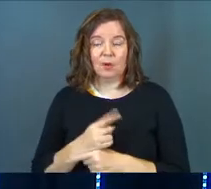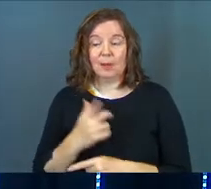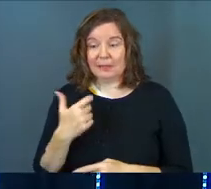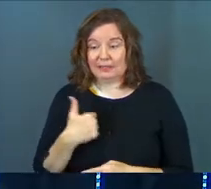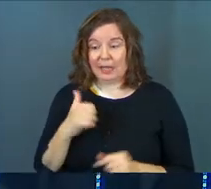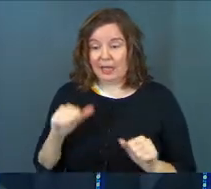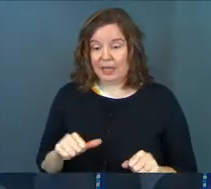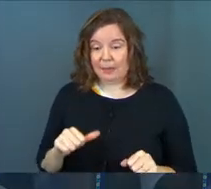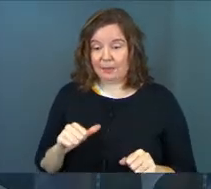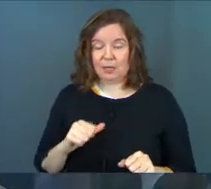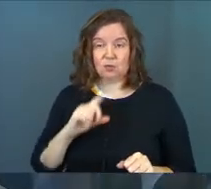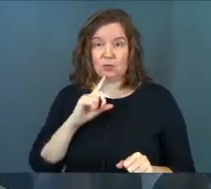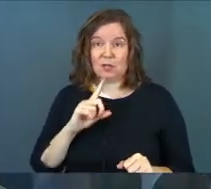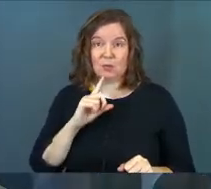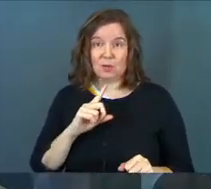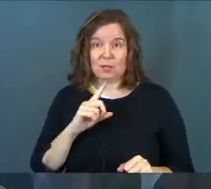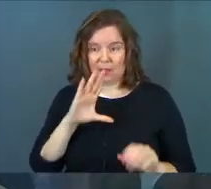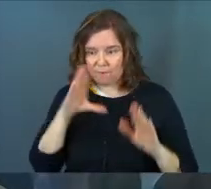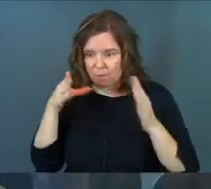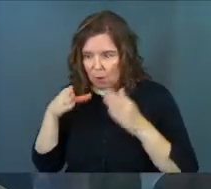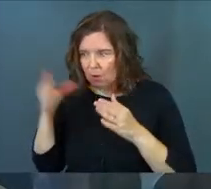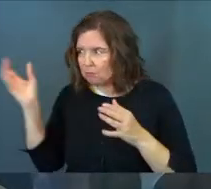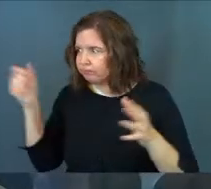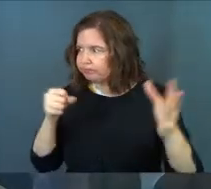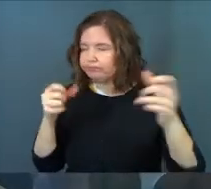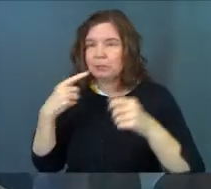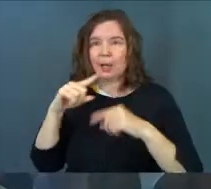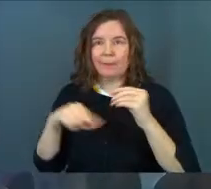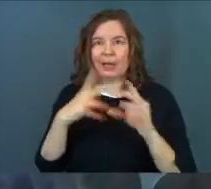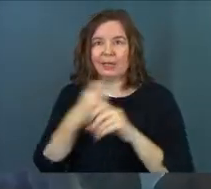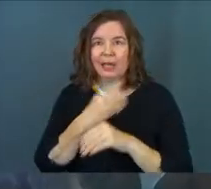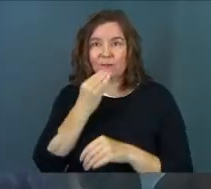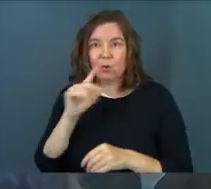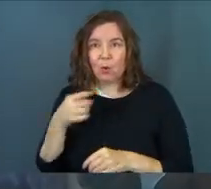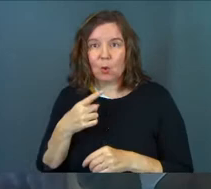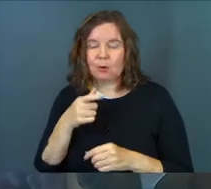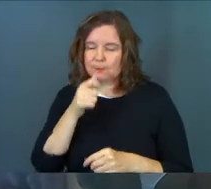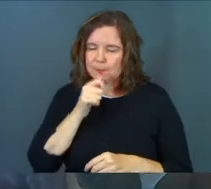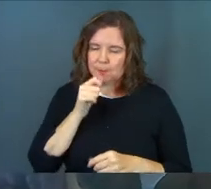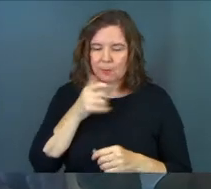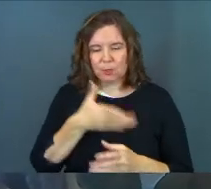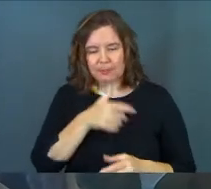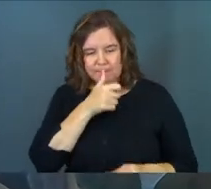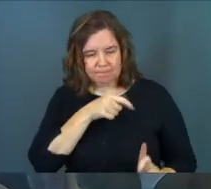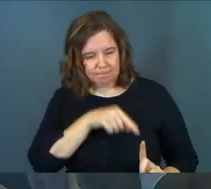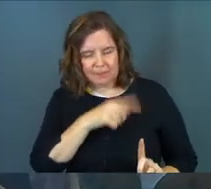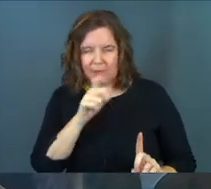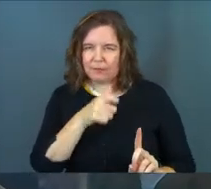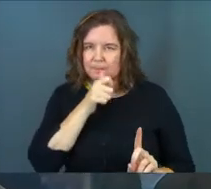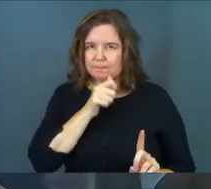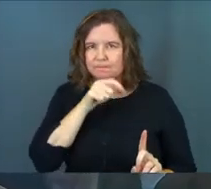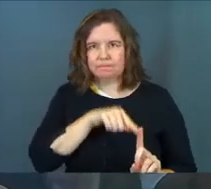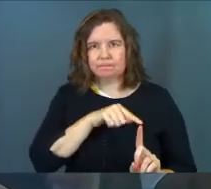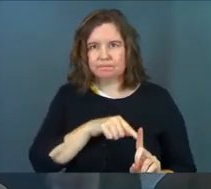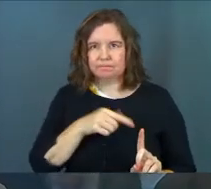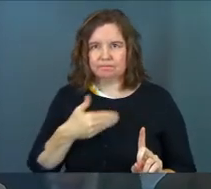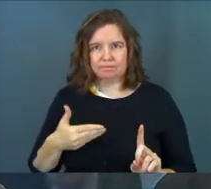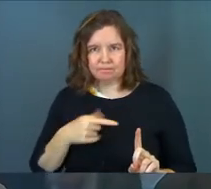Right? Because I can be super, super focused on this is just about getting food. Put up with it, little Johnny.